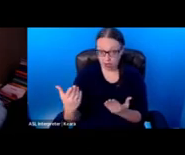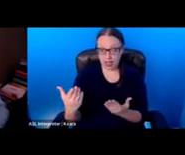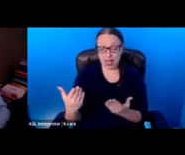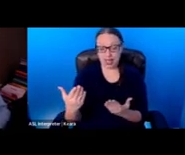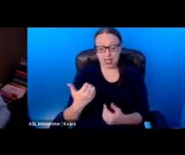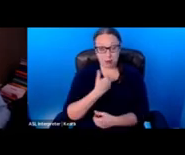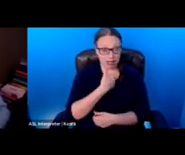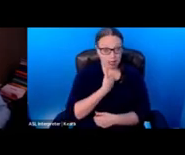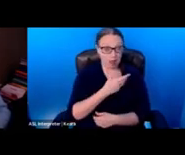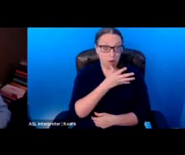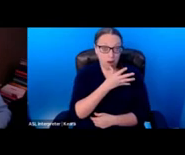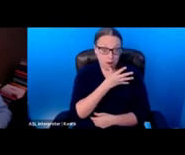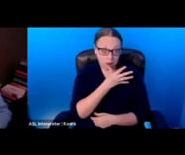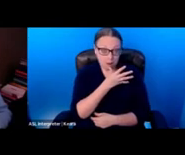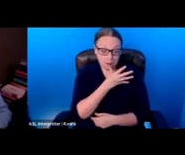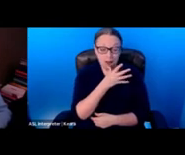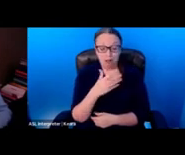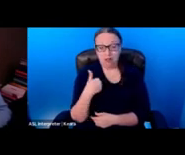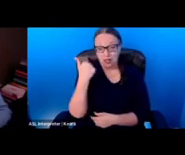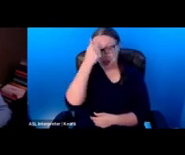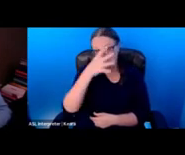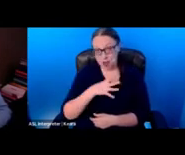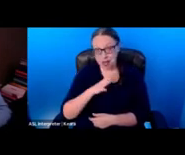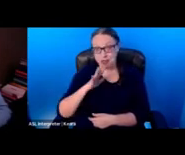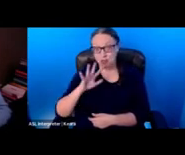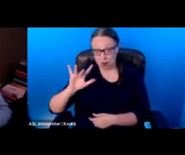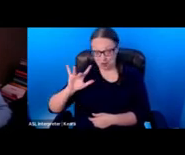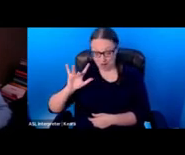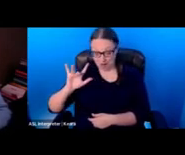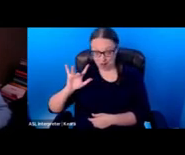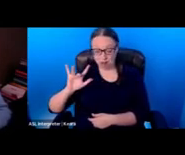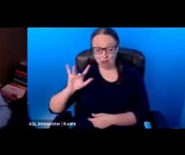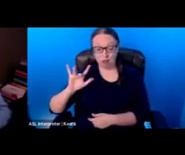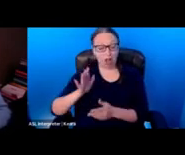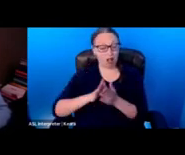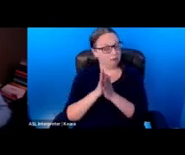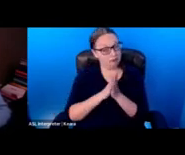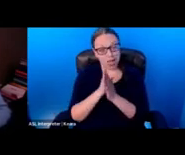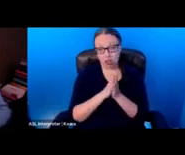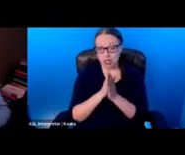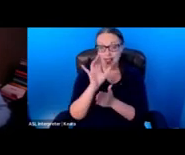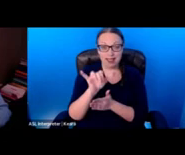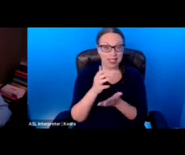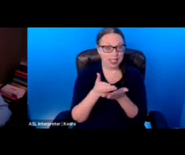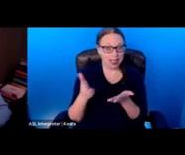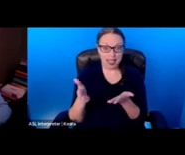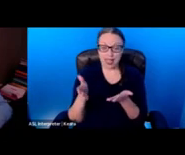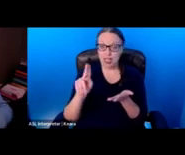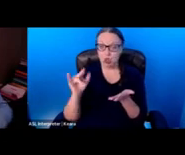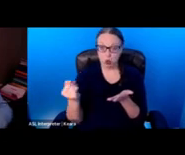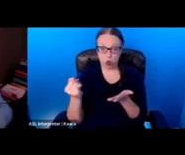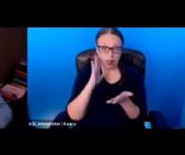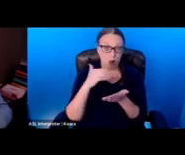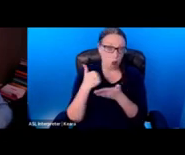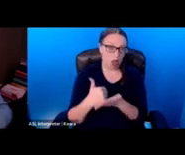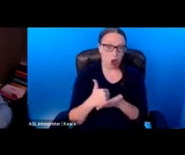that I'm very passionate about. I think it's the thing in New Jersey that's gonna help us create